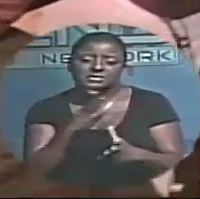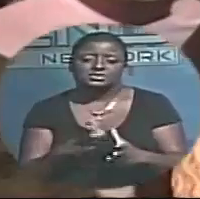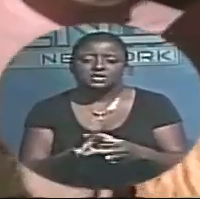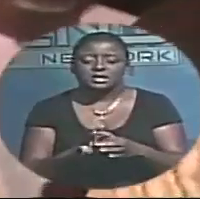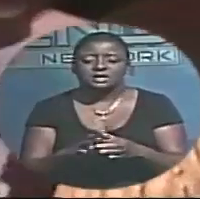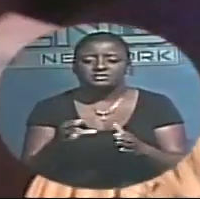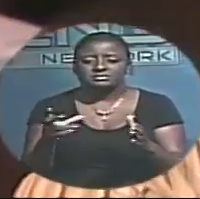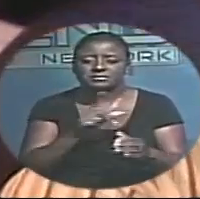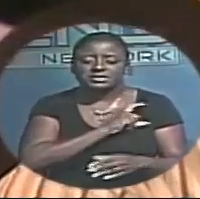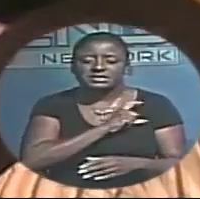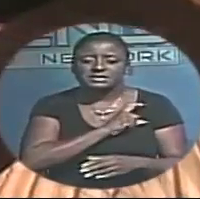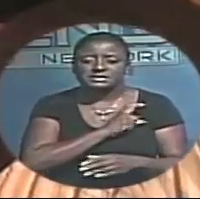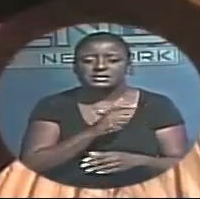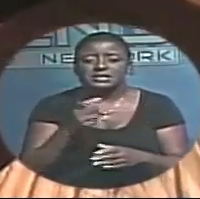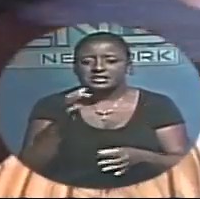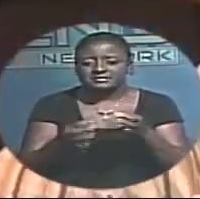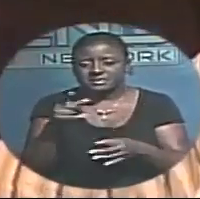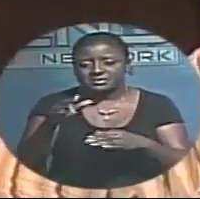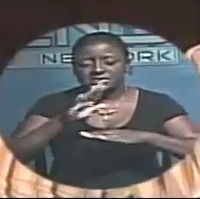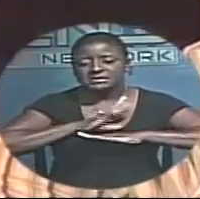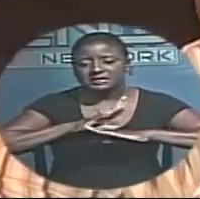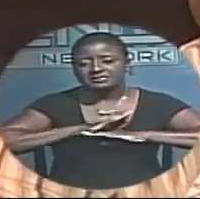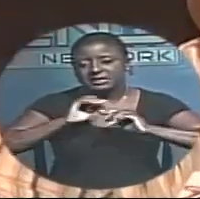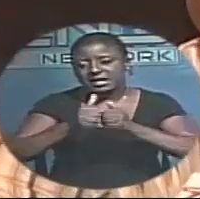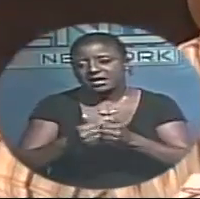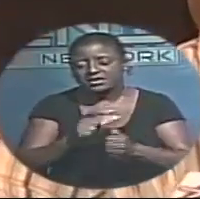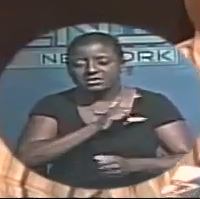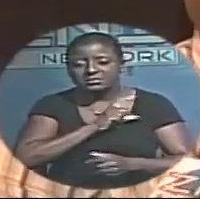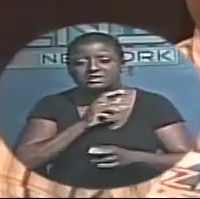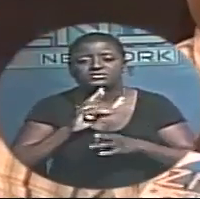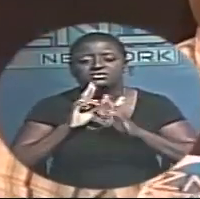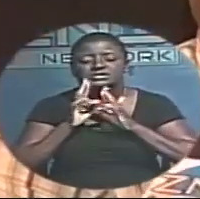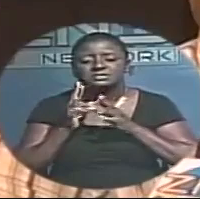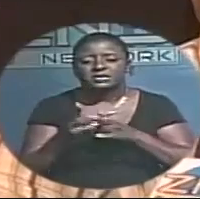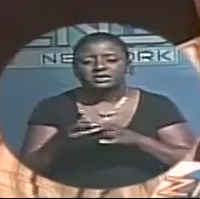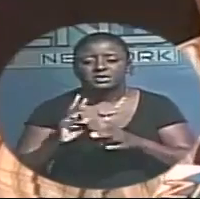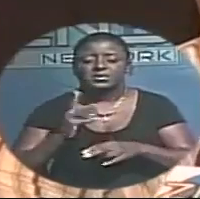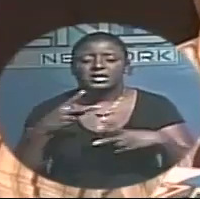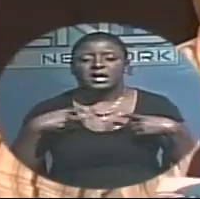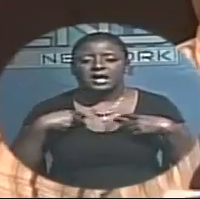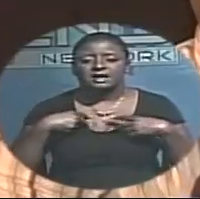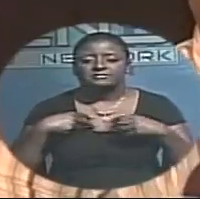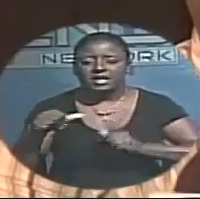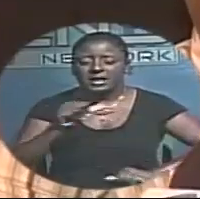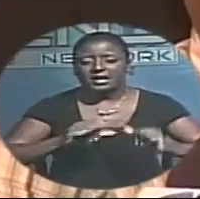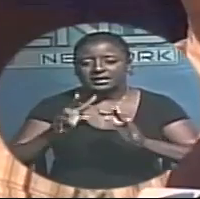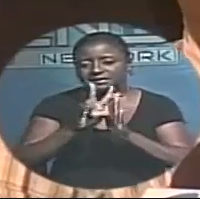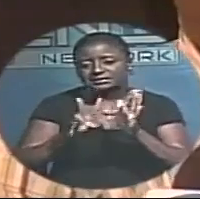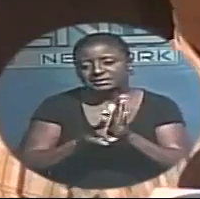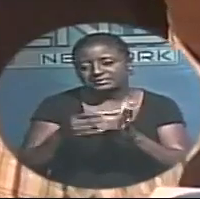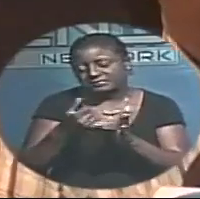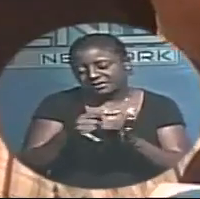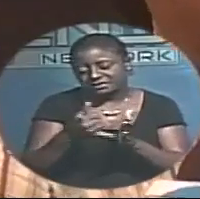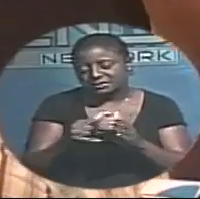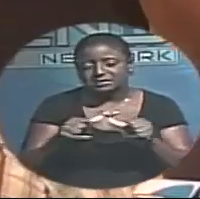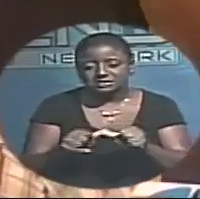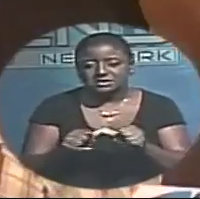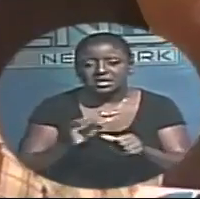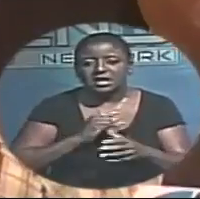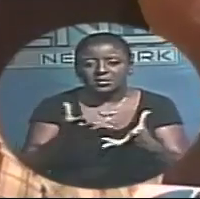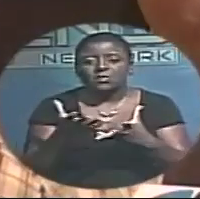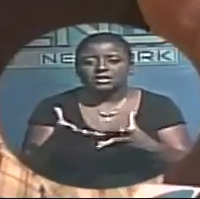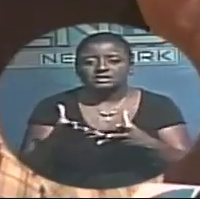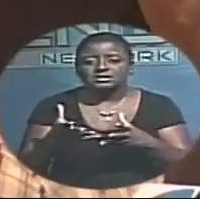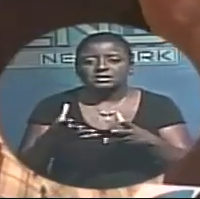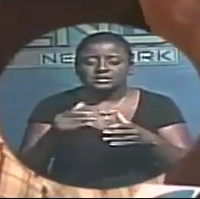officers responded. All I will say at the moment is that we have an active investigations ongoing, and I would like for the investigation to be concluded